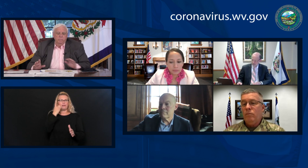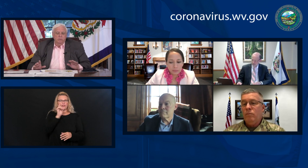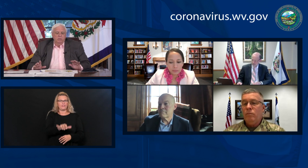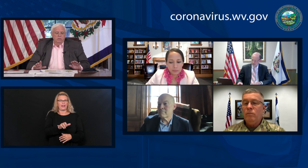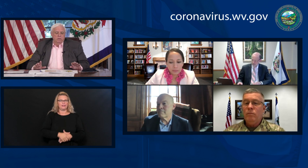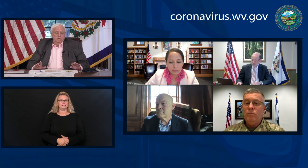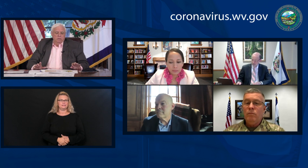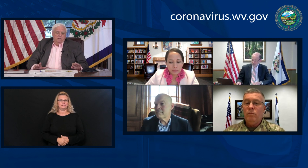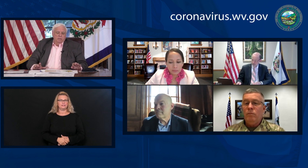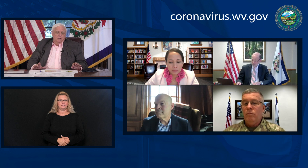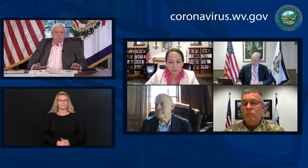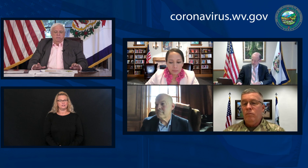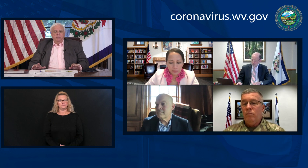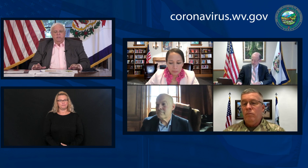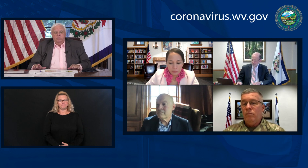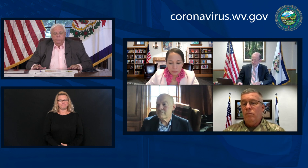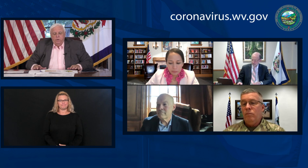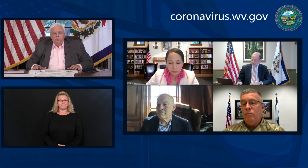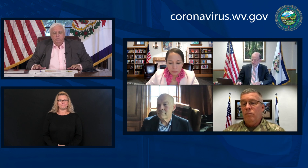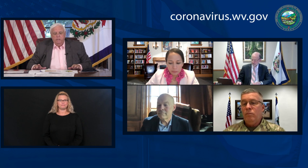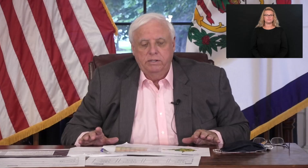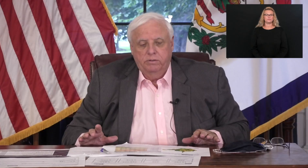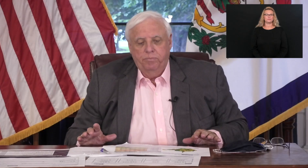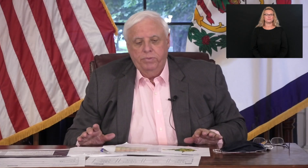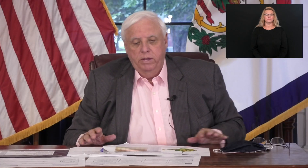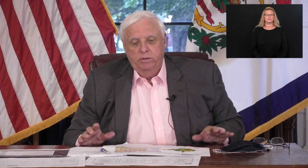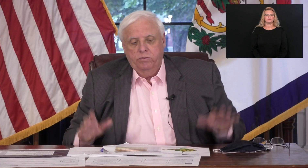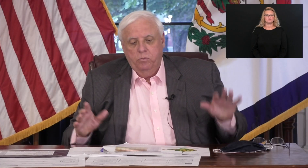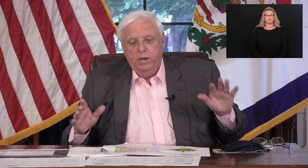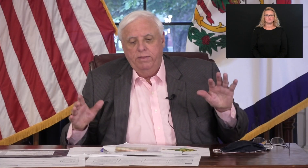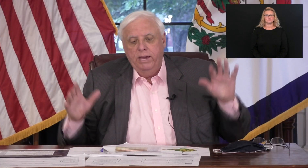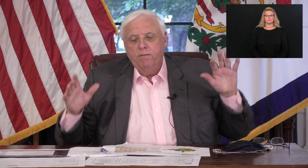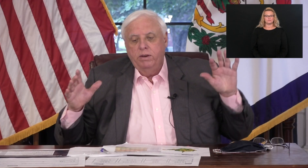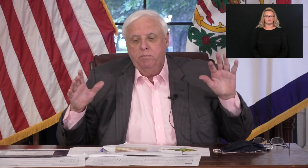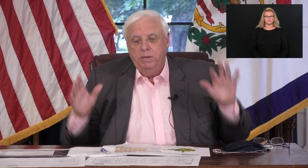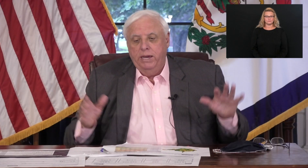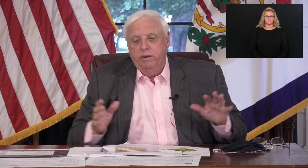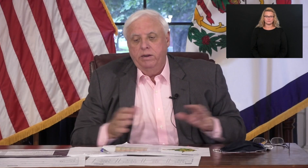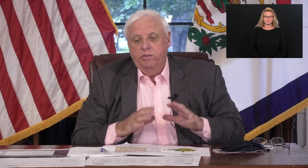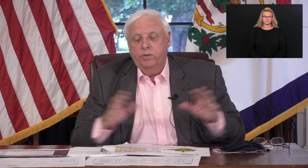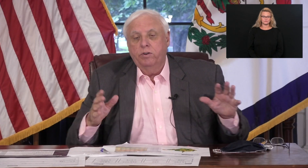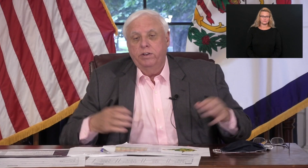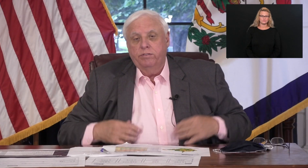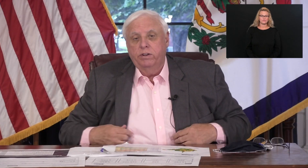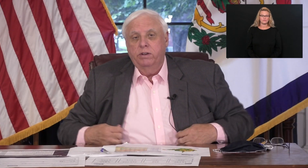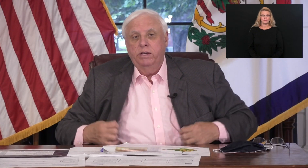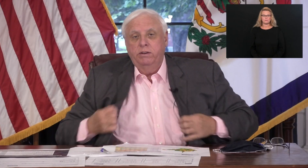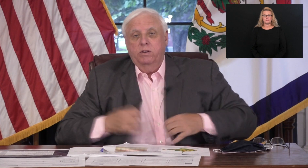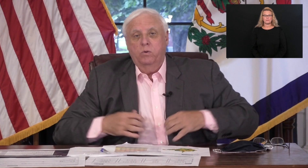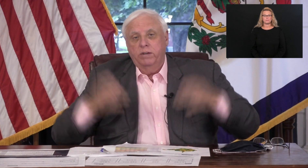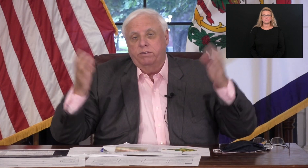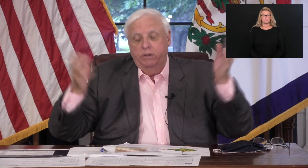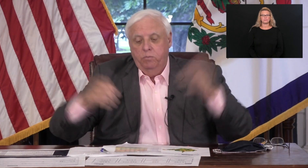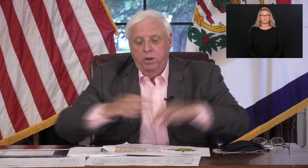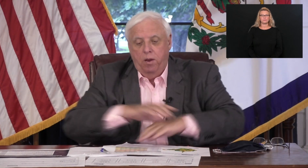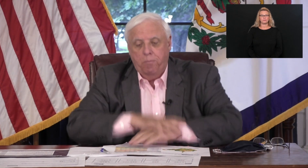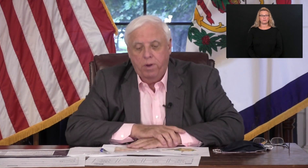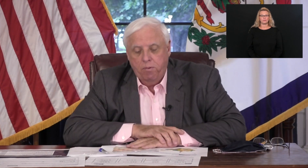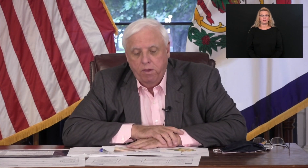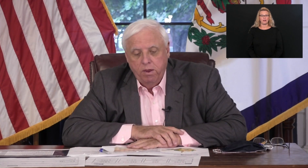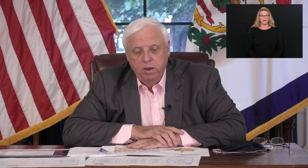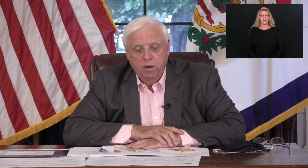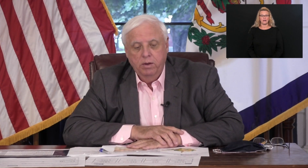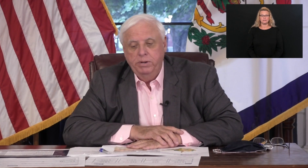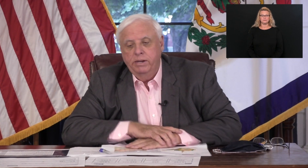Well, let me say this: as far as why they haven't met, surely it's in the question that we all